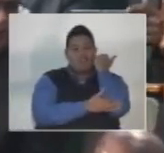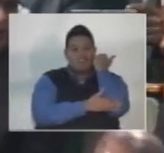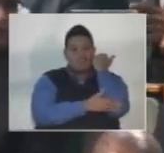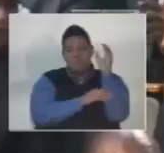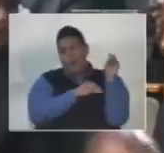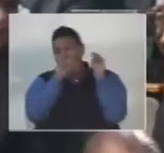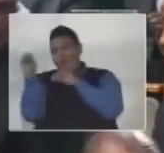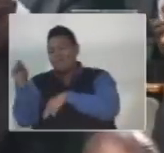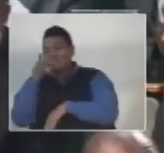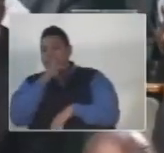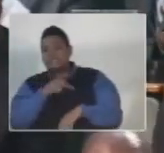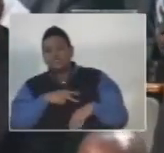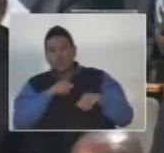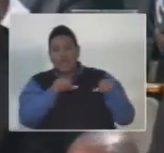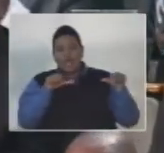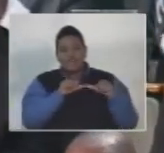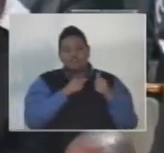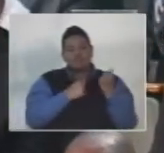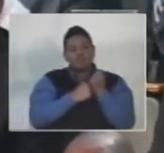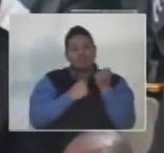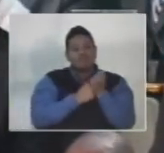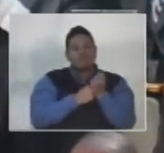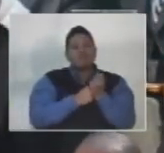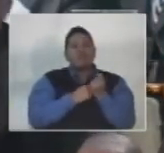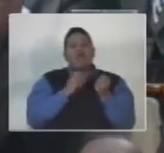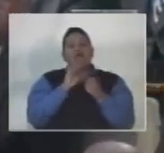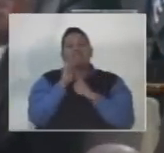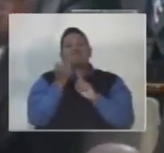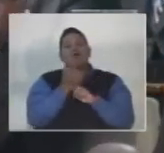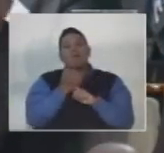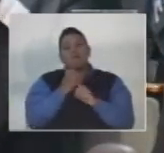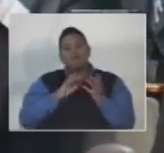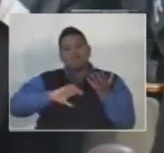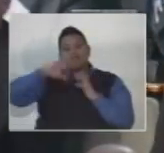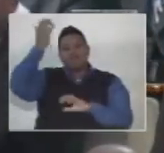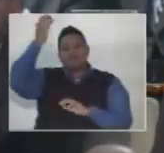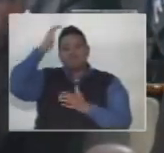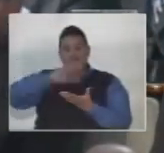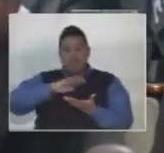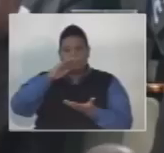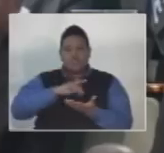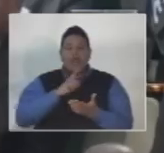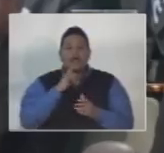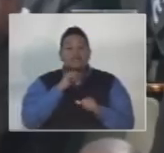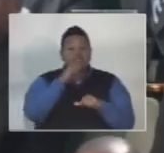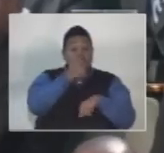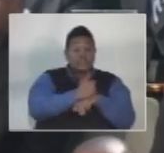assisting environmental hazard reduction and create jobs within the communities